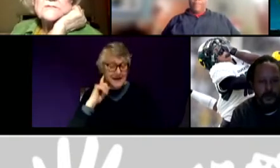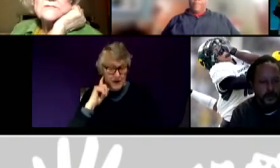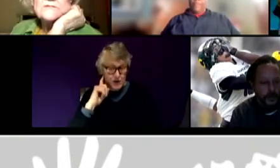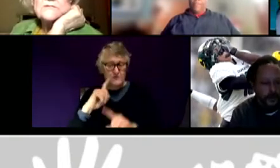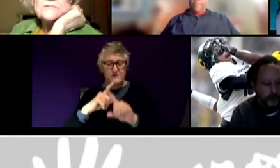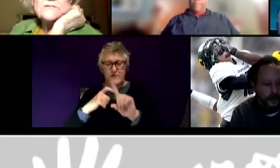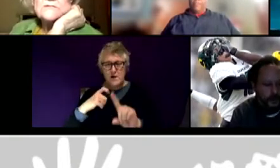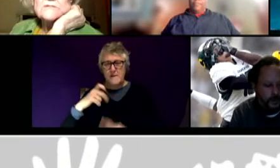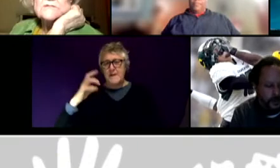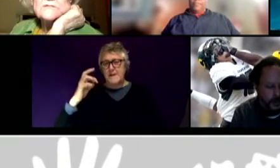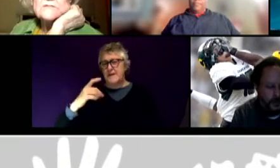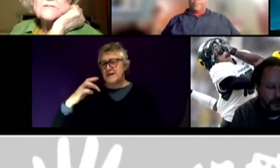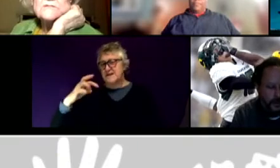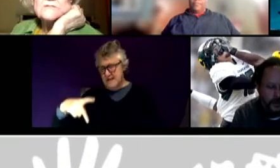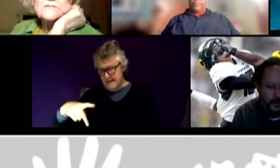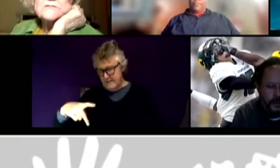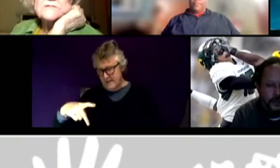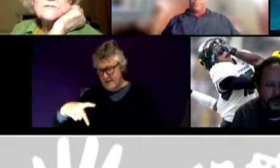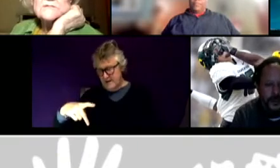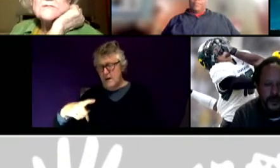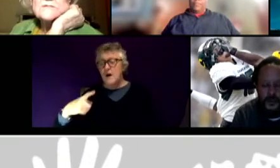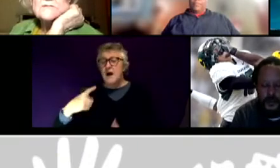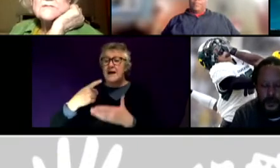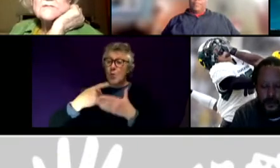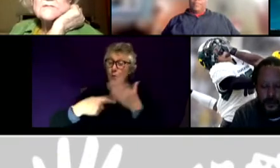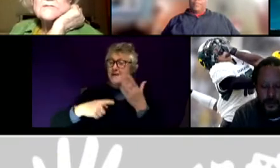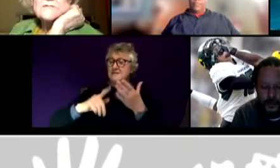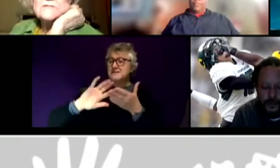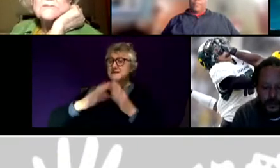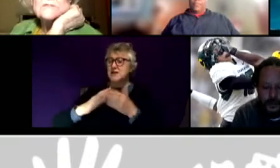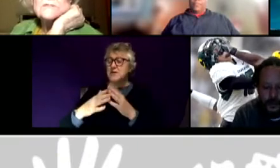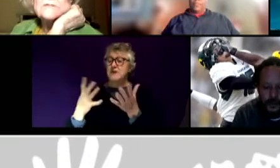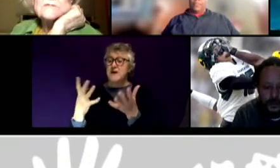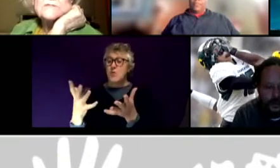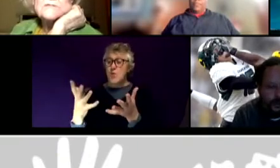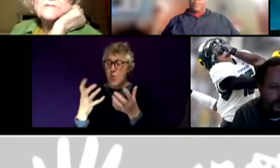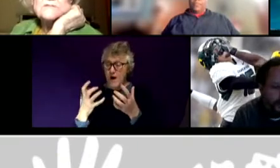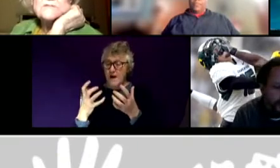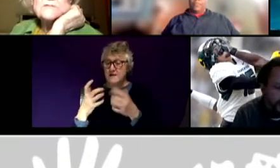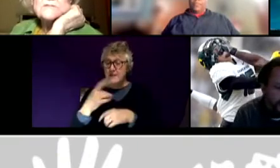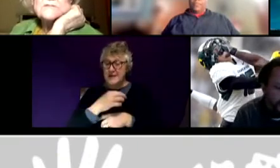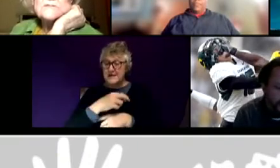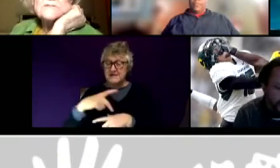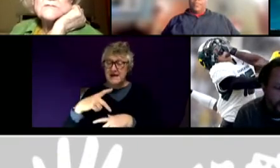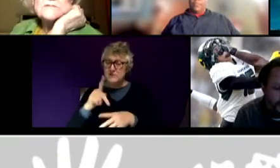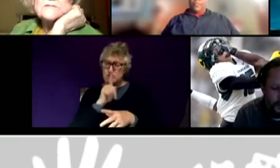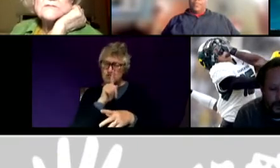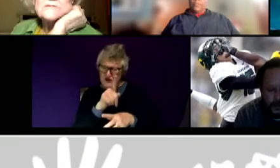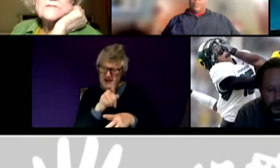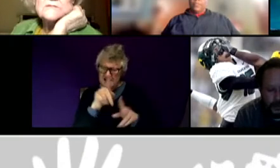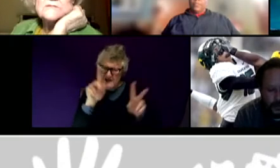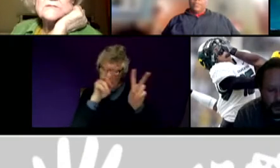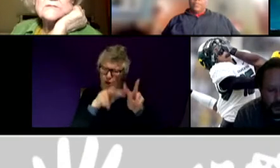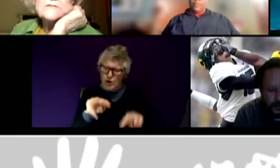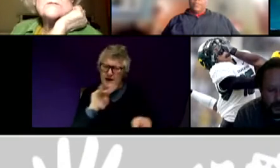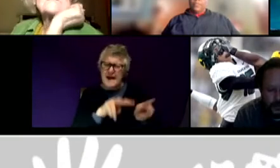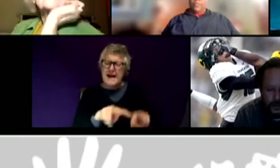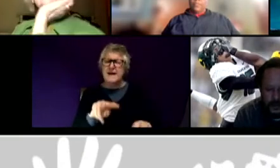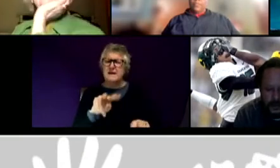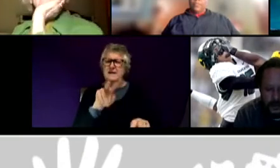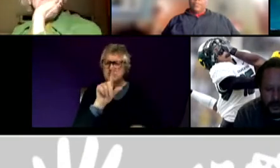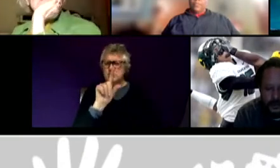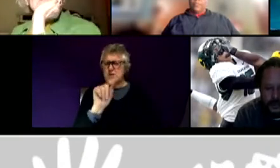really look at in the coming year of 2022? Just in the year of 2021, though, the PCCEP created and